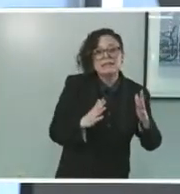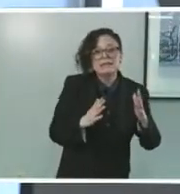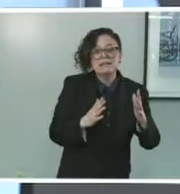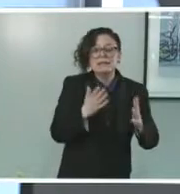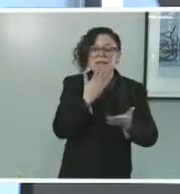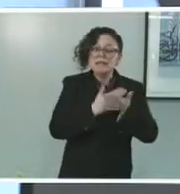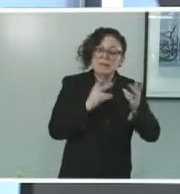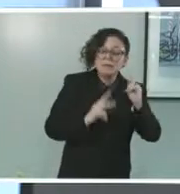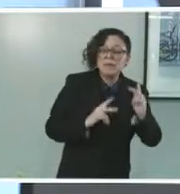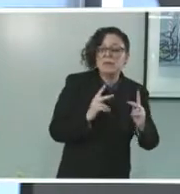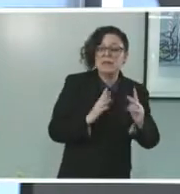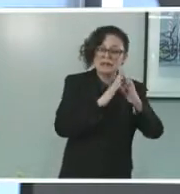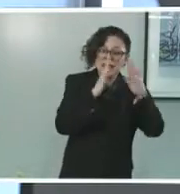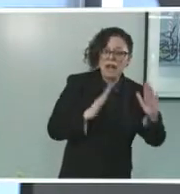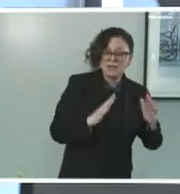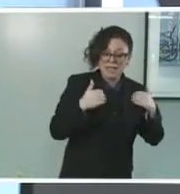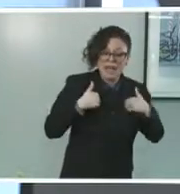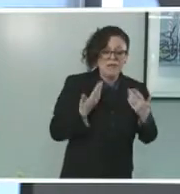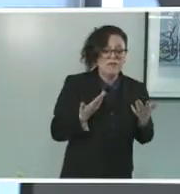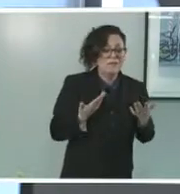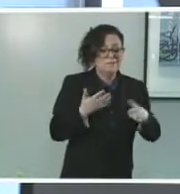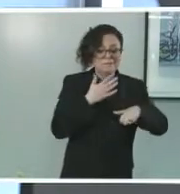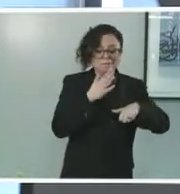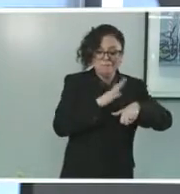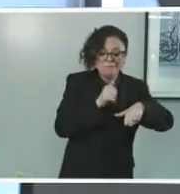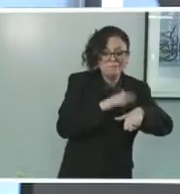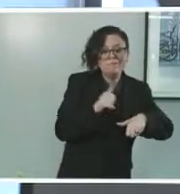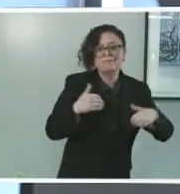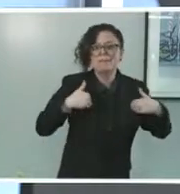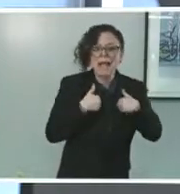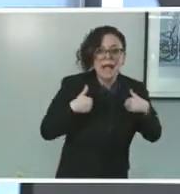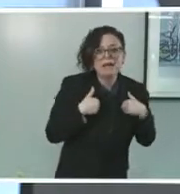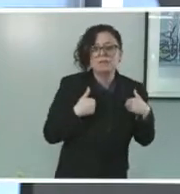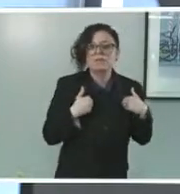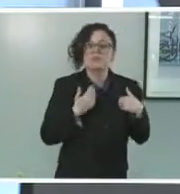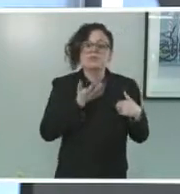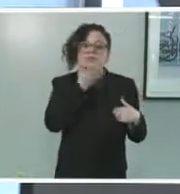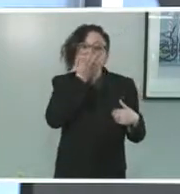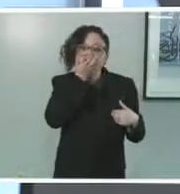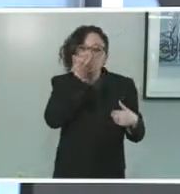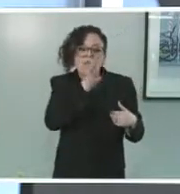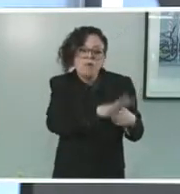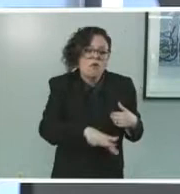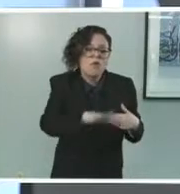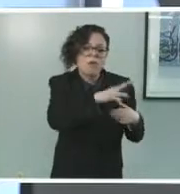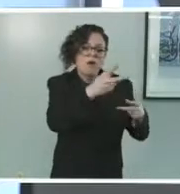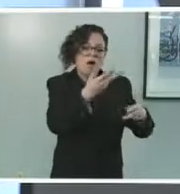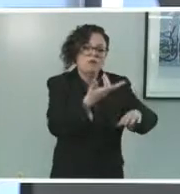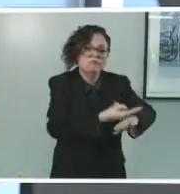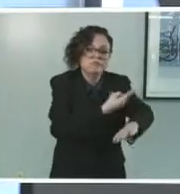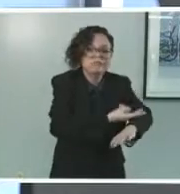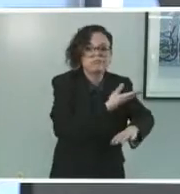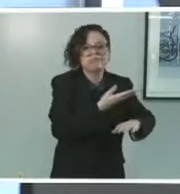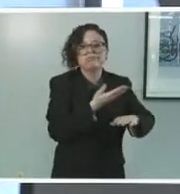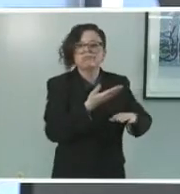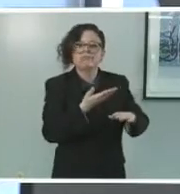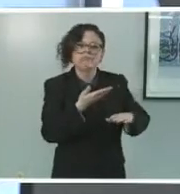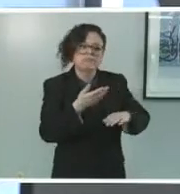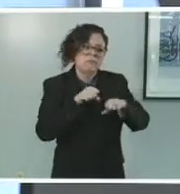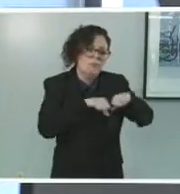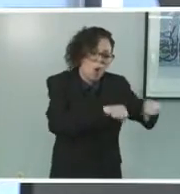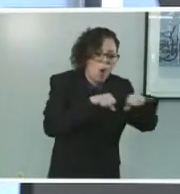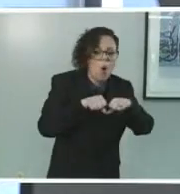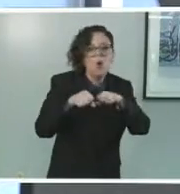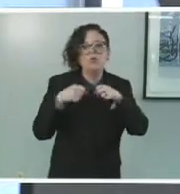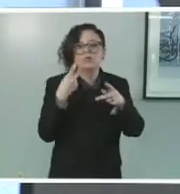homeowners have pets, that's lawn care, that's all of the things that keep a home safe, or all of the things that the businesses